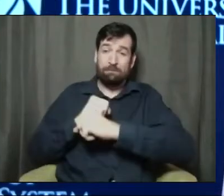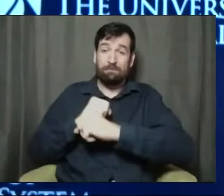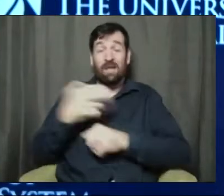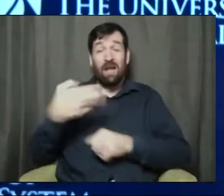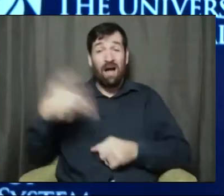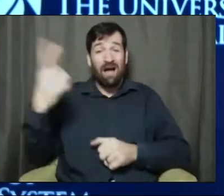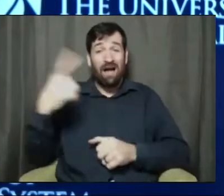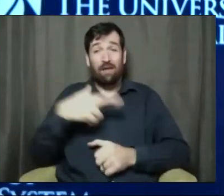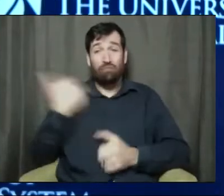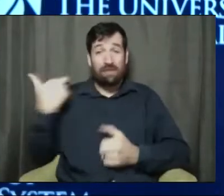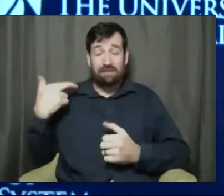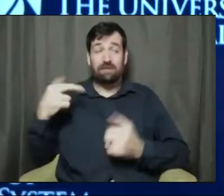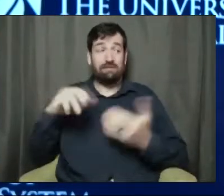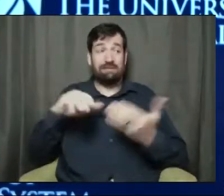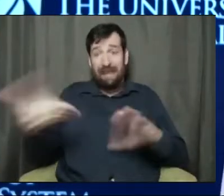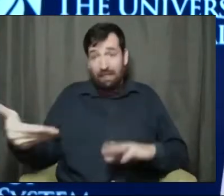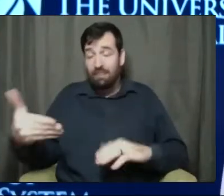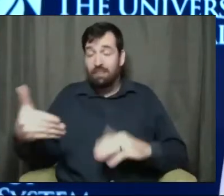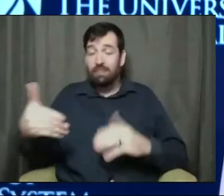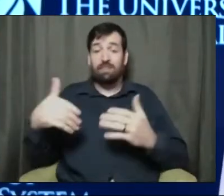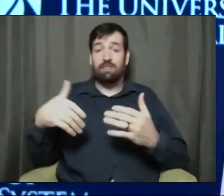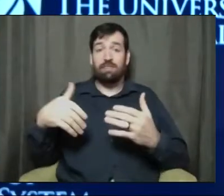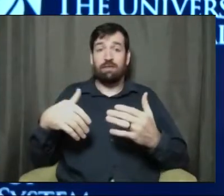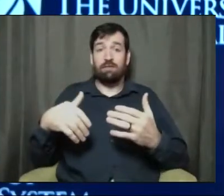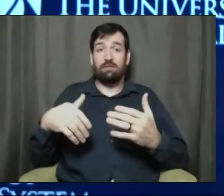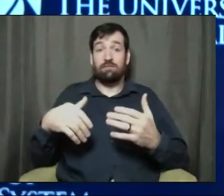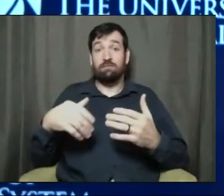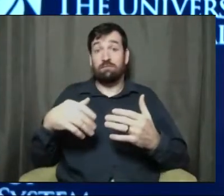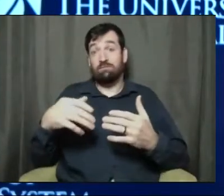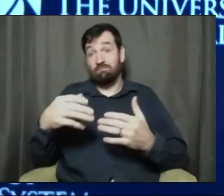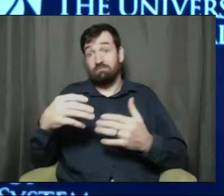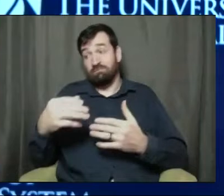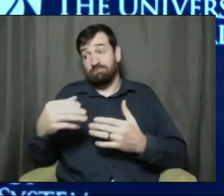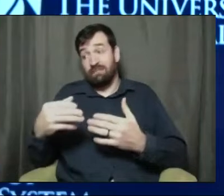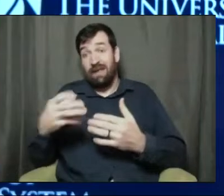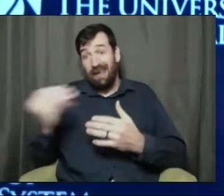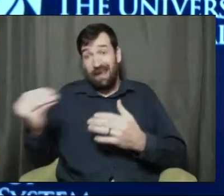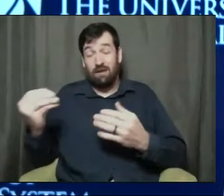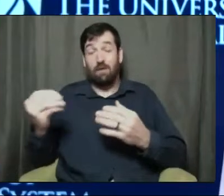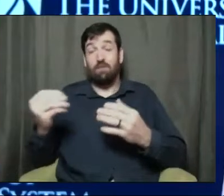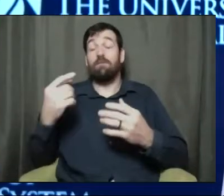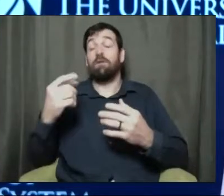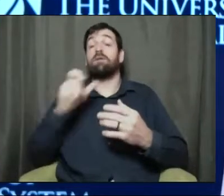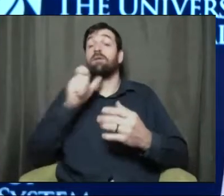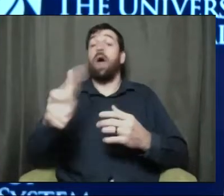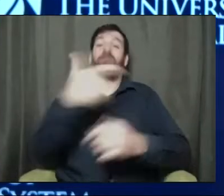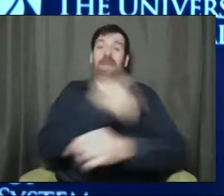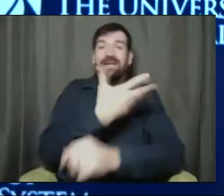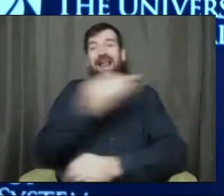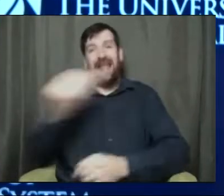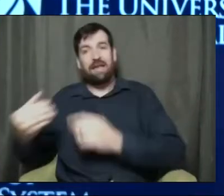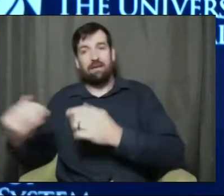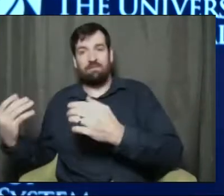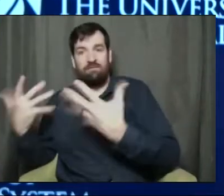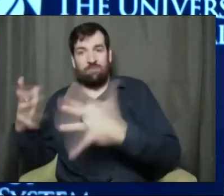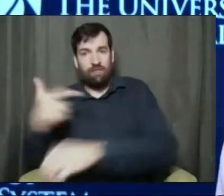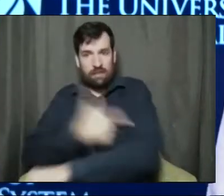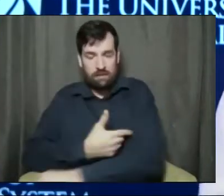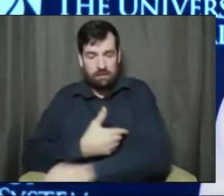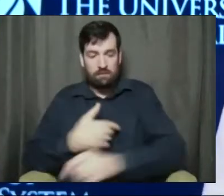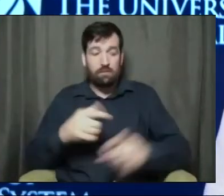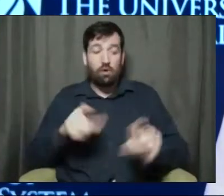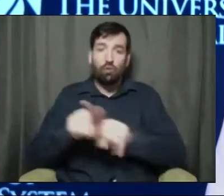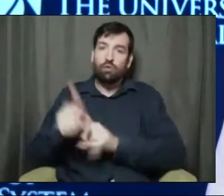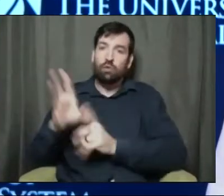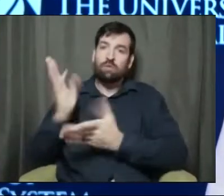the general population and vaccinated transplant population. We also have some difficulties with,